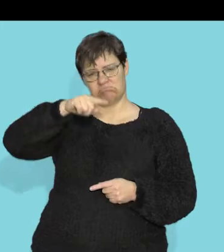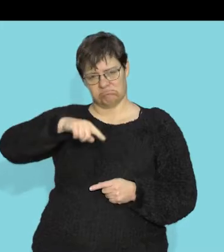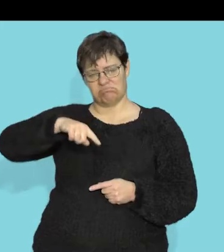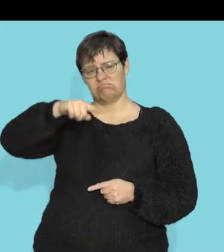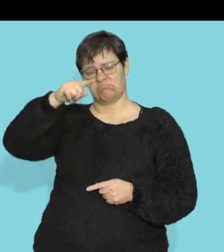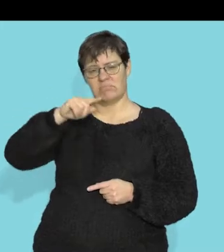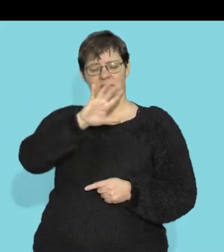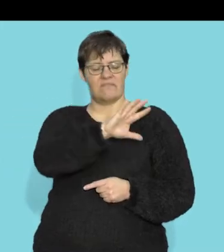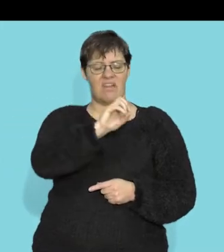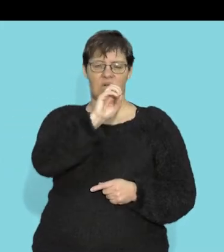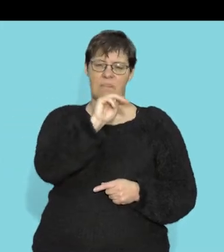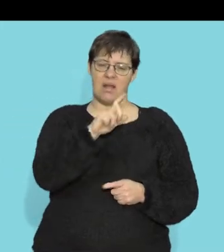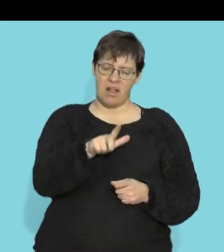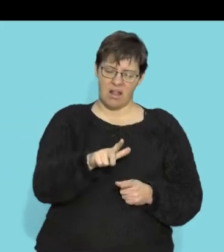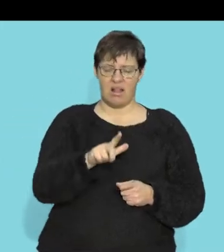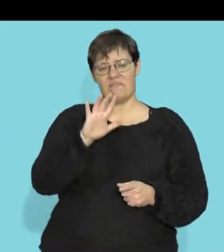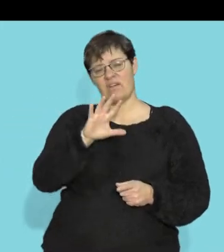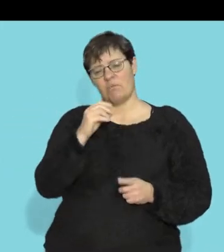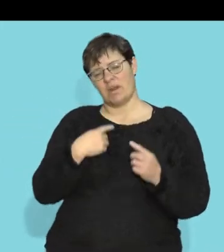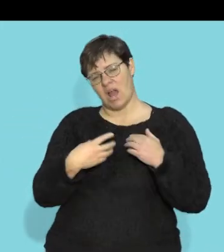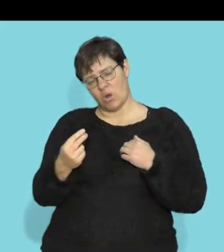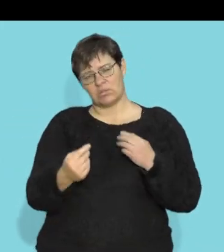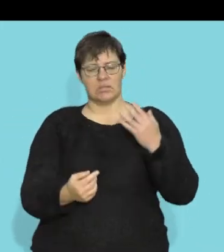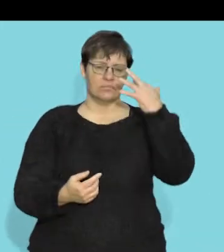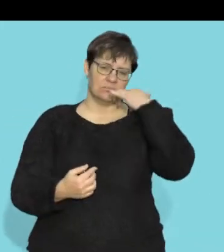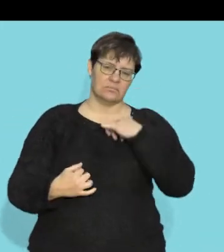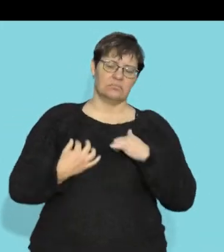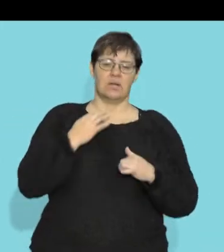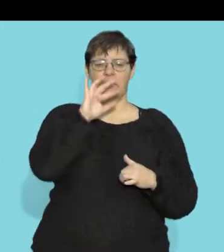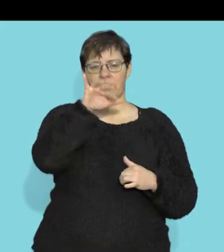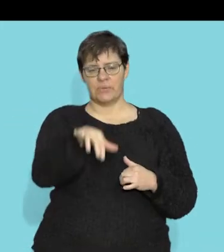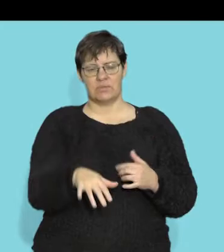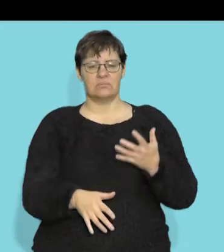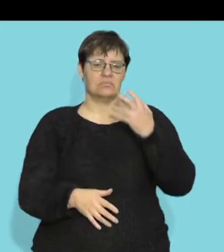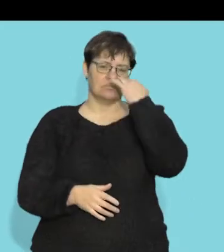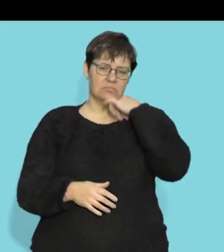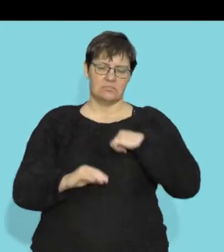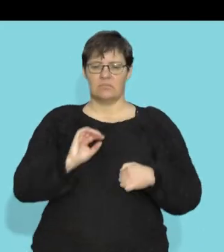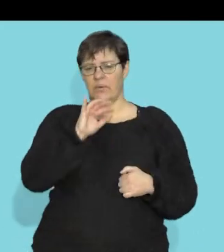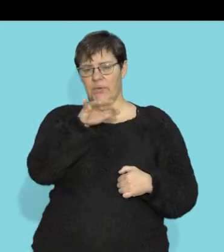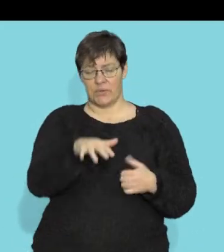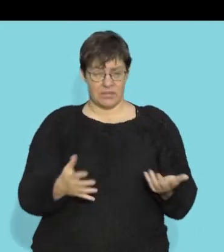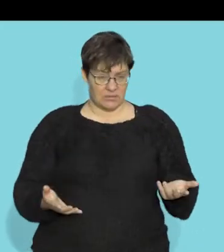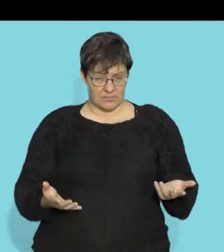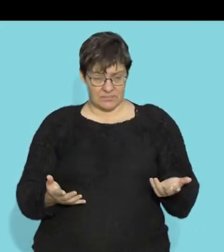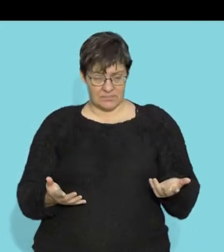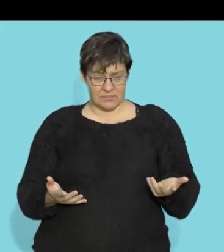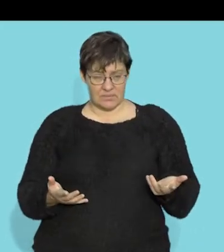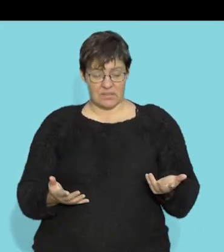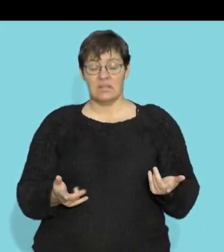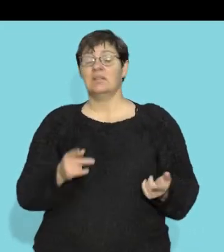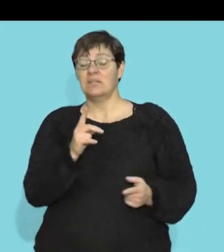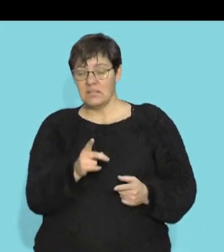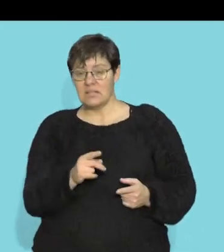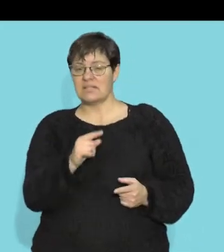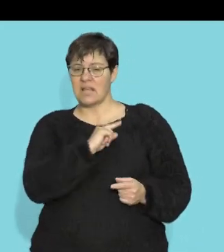right, half a liter comes in, half a liter goes out, half a liter comes in. Now, all of a sudden, now that's